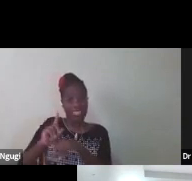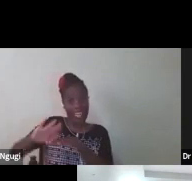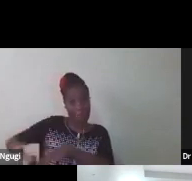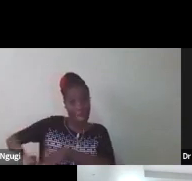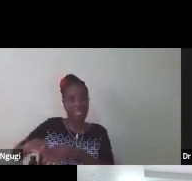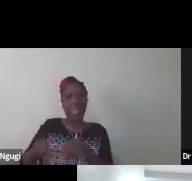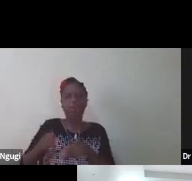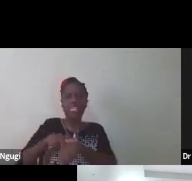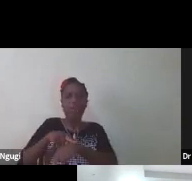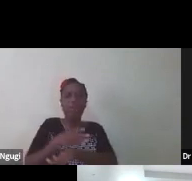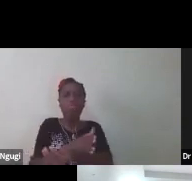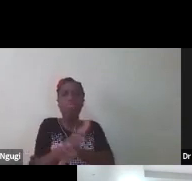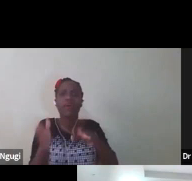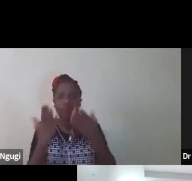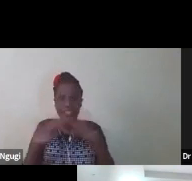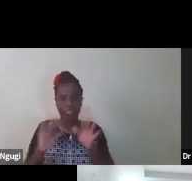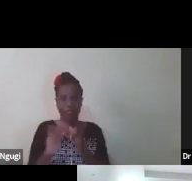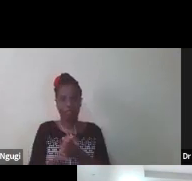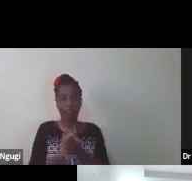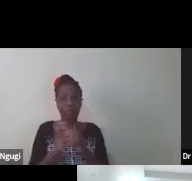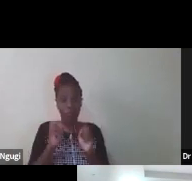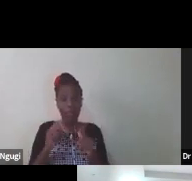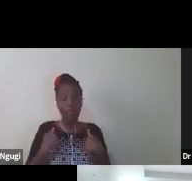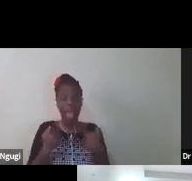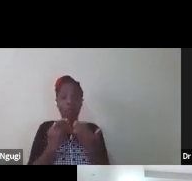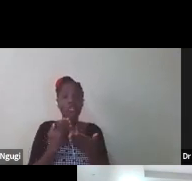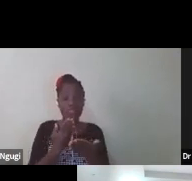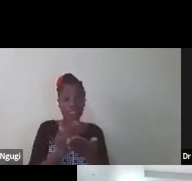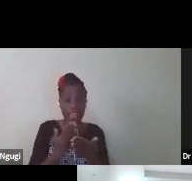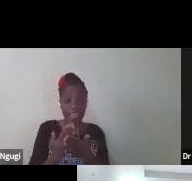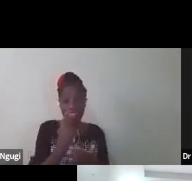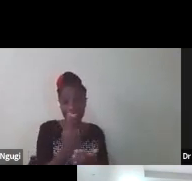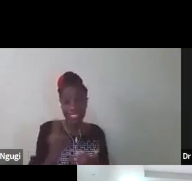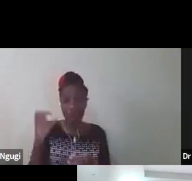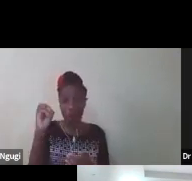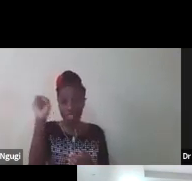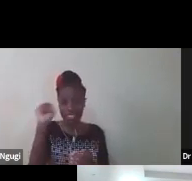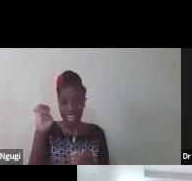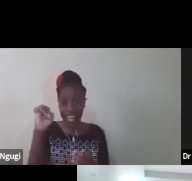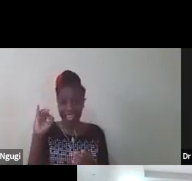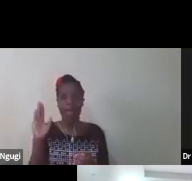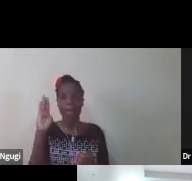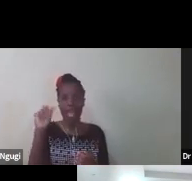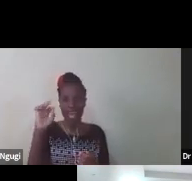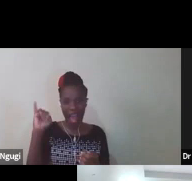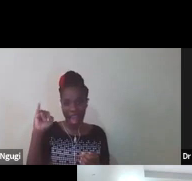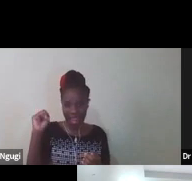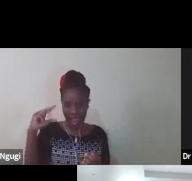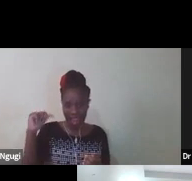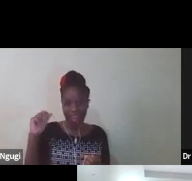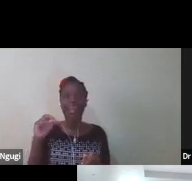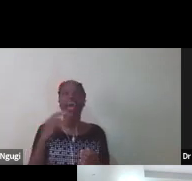Unfortunately, we are running out of our time, but I'd just like to thank each and every of our panelists, Dr. Osei, Dr. Baingana, Dr. Njuguna. But before we say